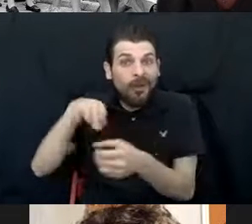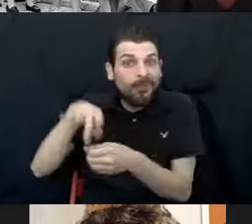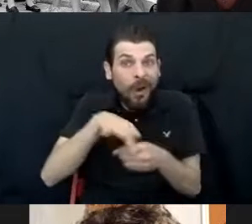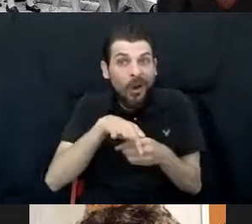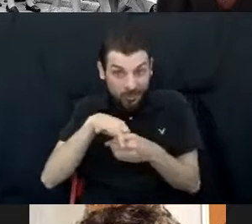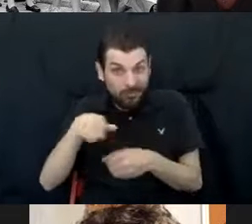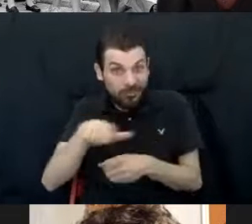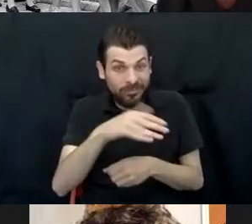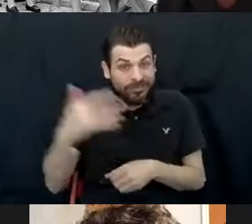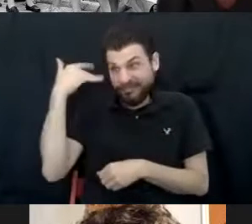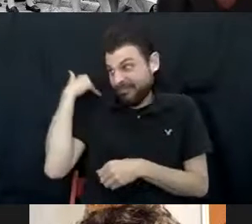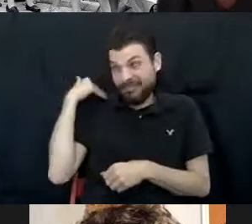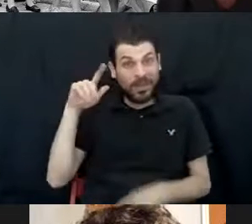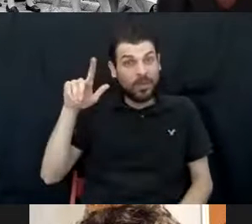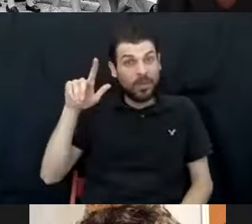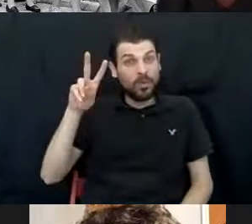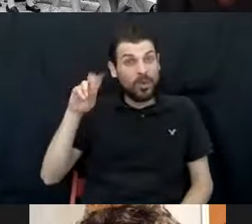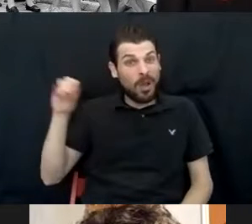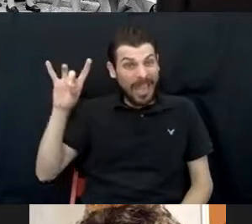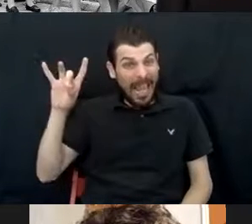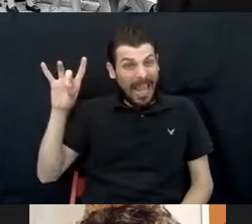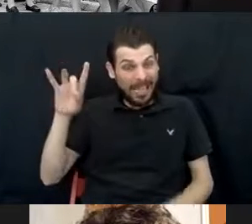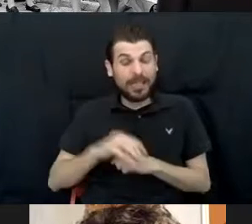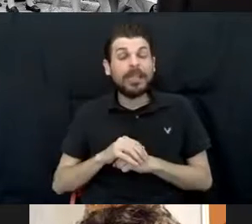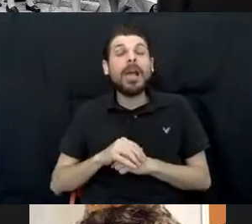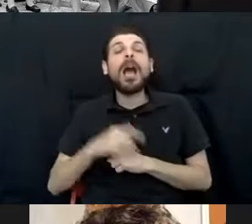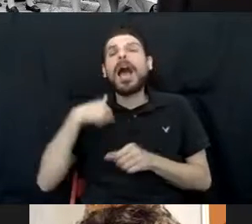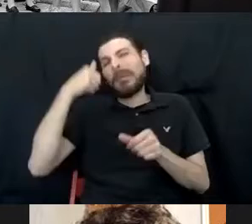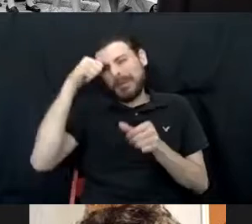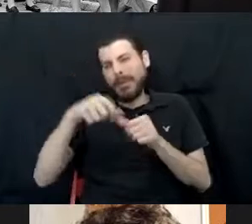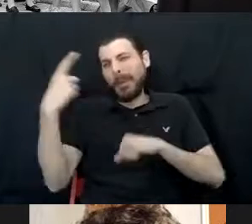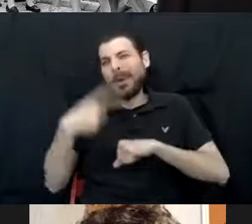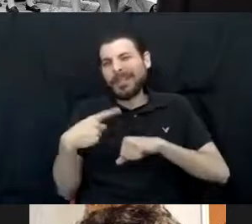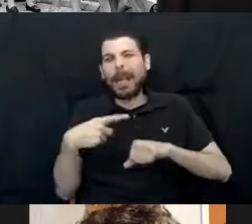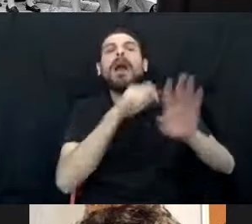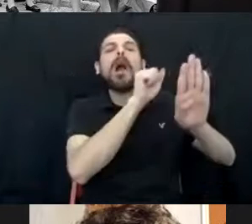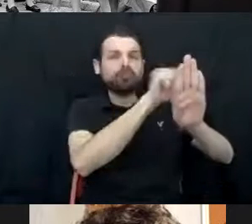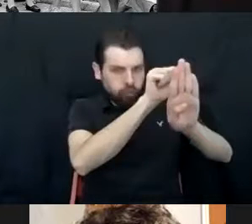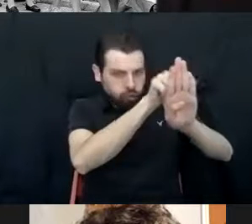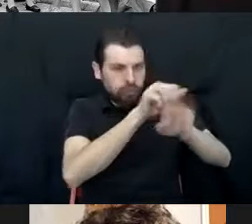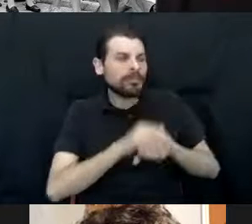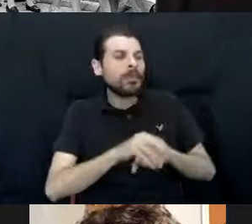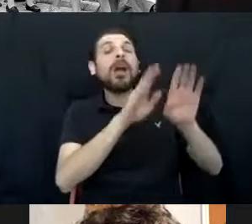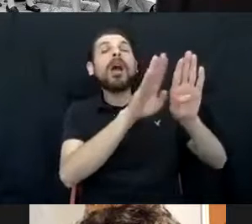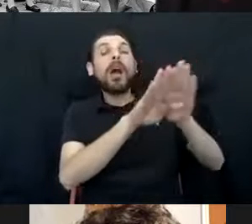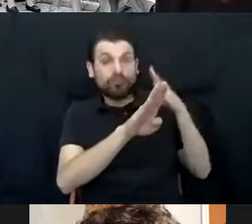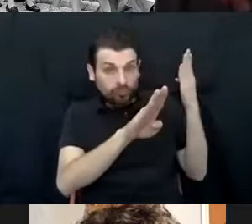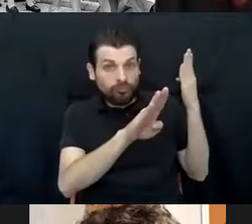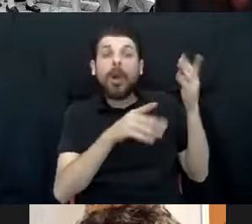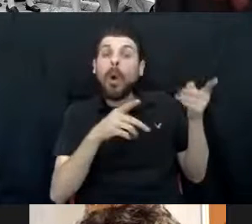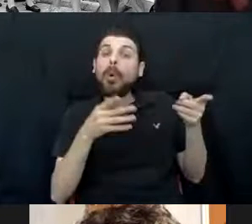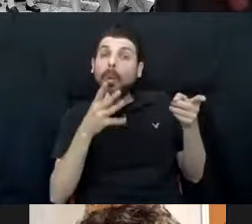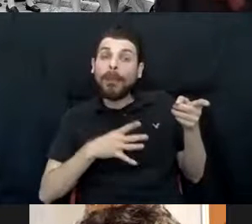When I was registering people to vote in 2008, I knocked on this door and this woman answered the door and I